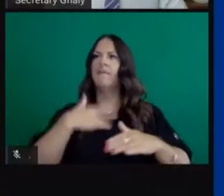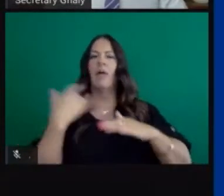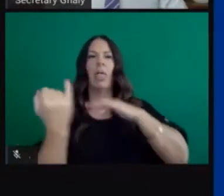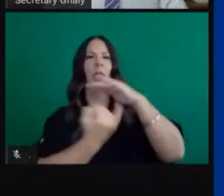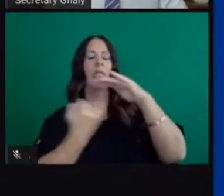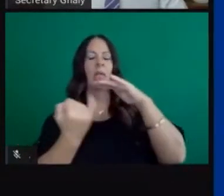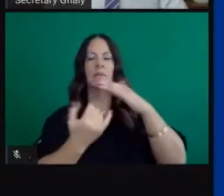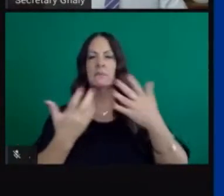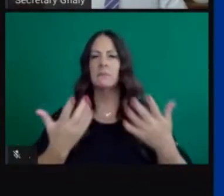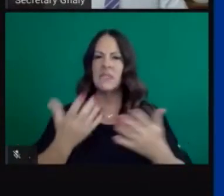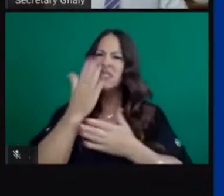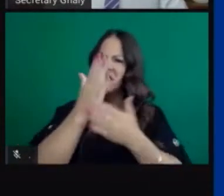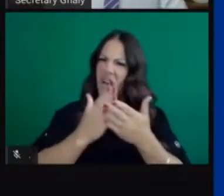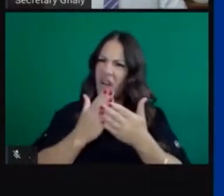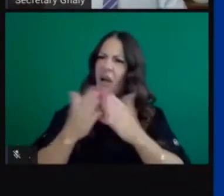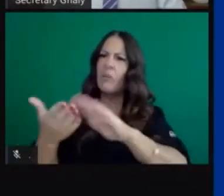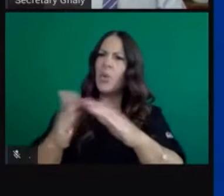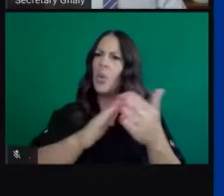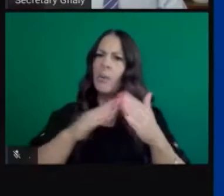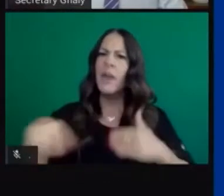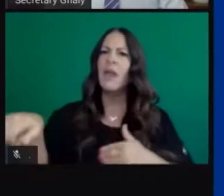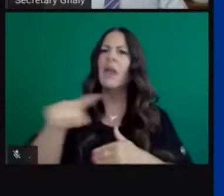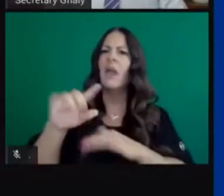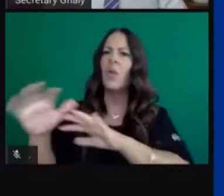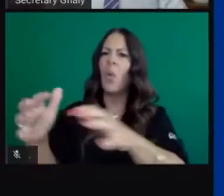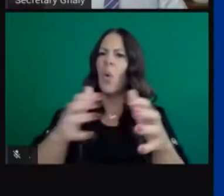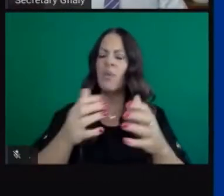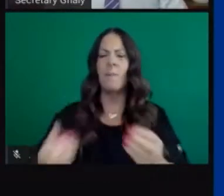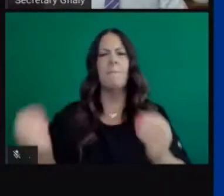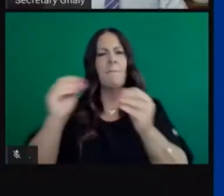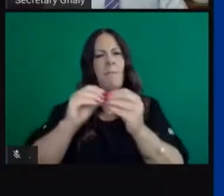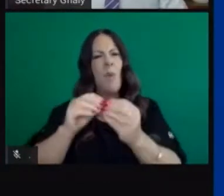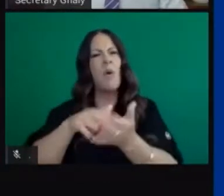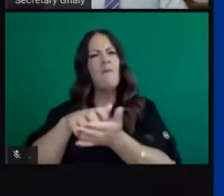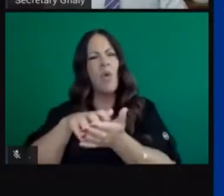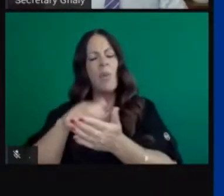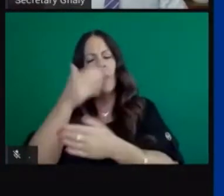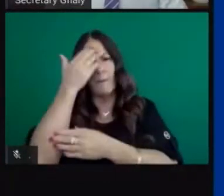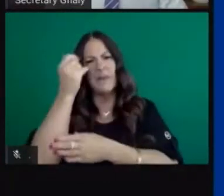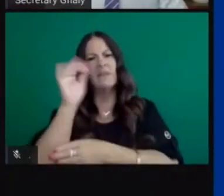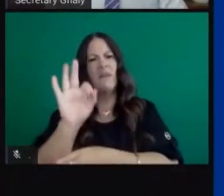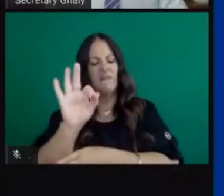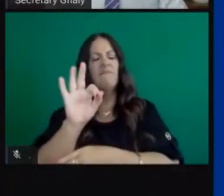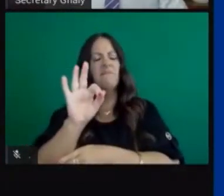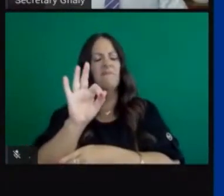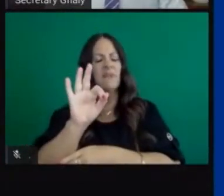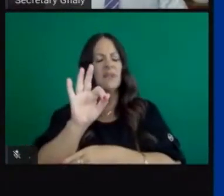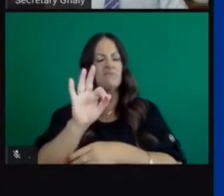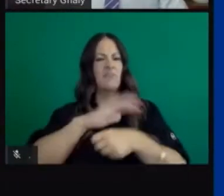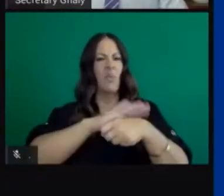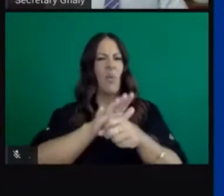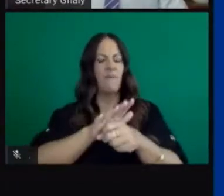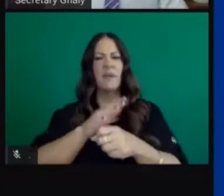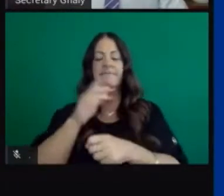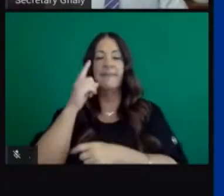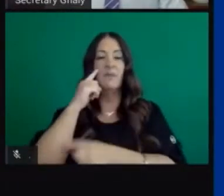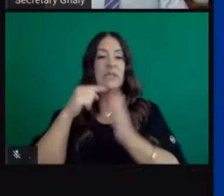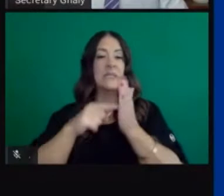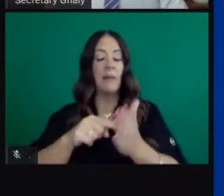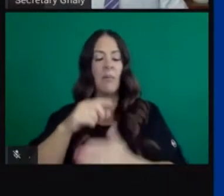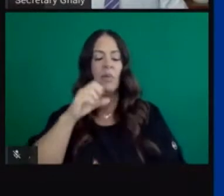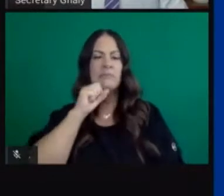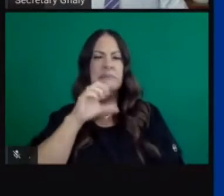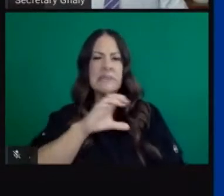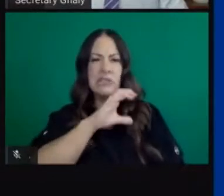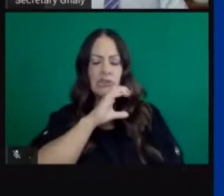certain populations that are very vulnerable to COVID-19 infections, those older Californians, as we've talked about from